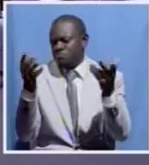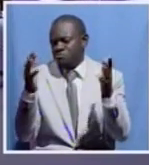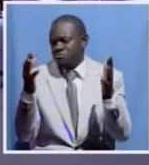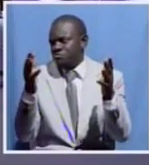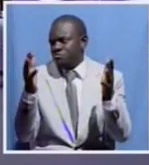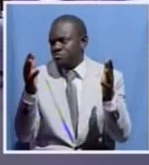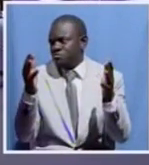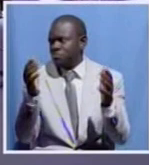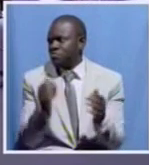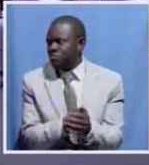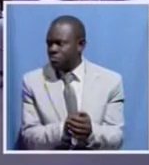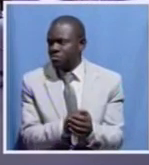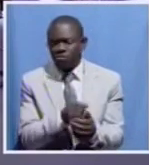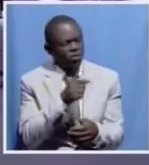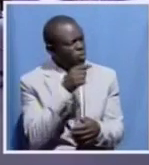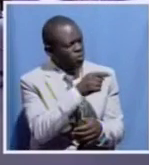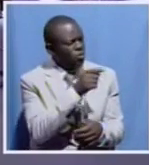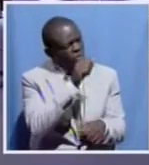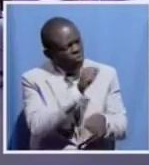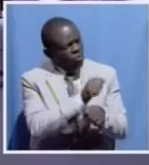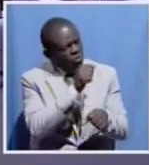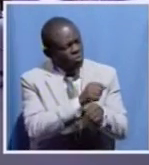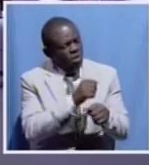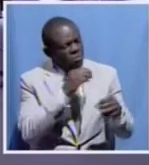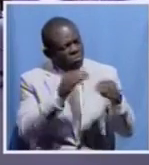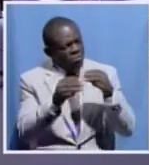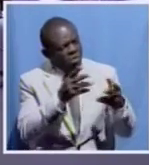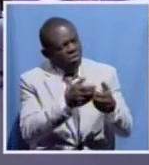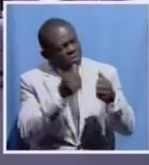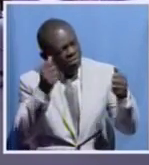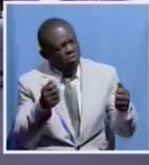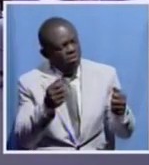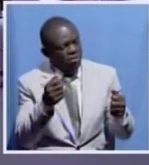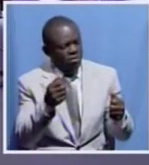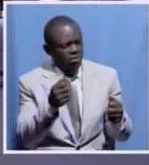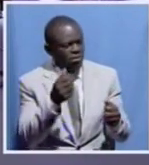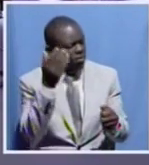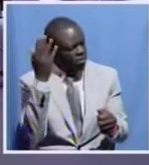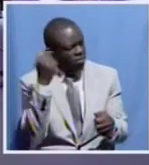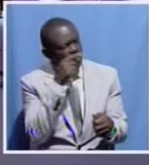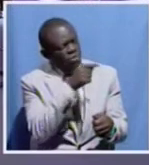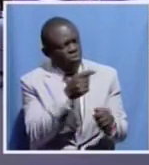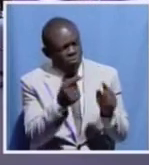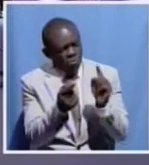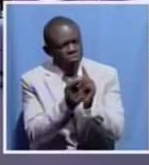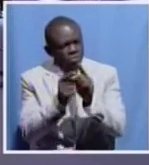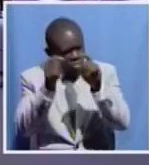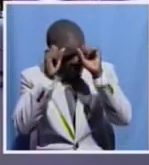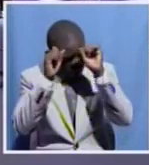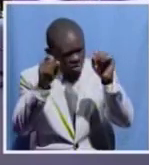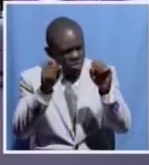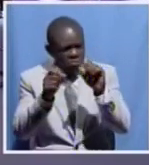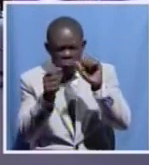You're a media person, and recently the president had a media engagement, and then he broke this press engagement spell and mingled